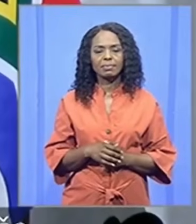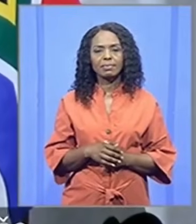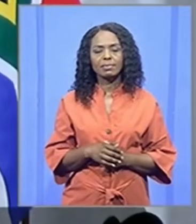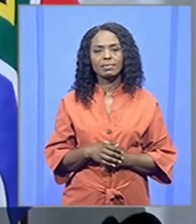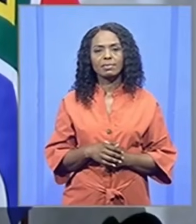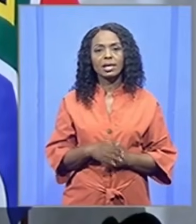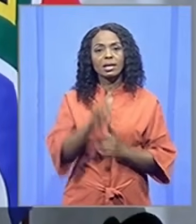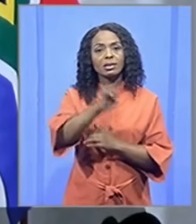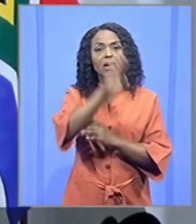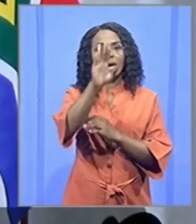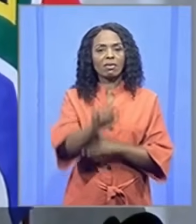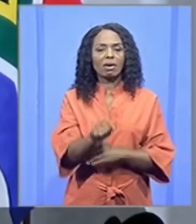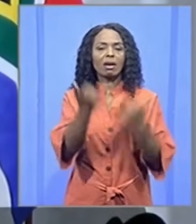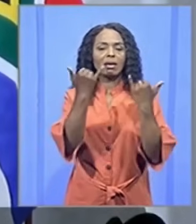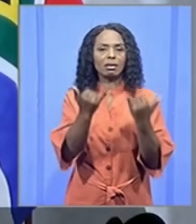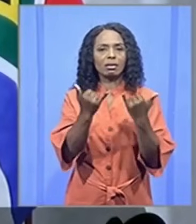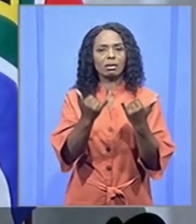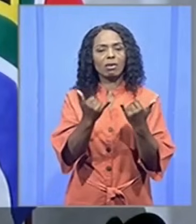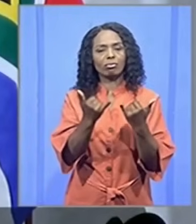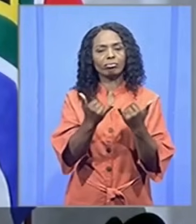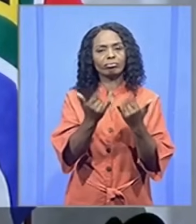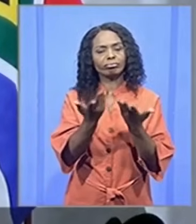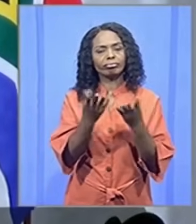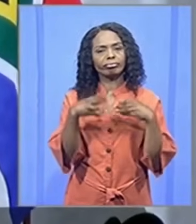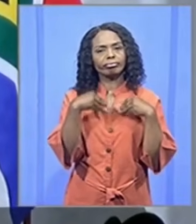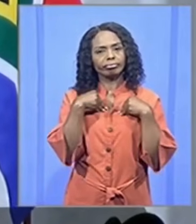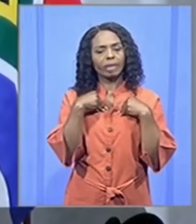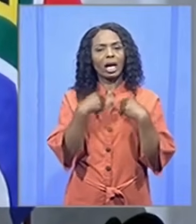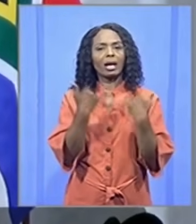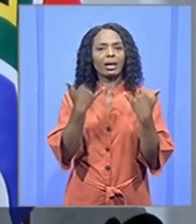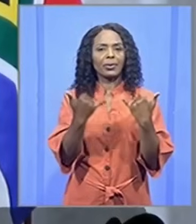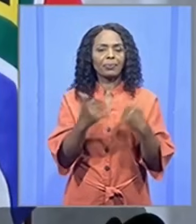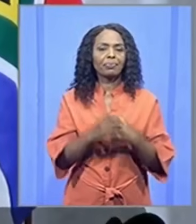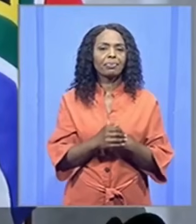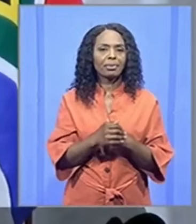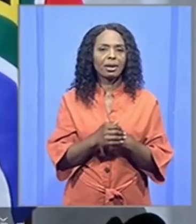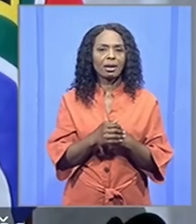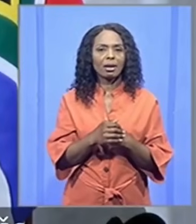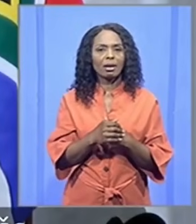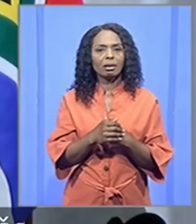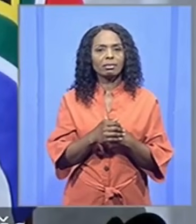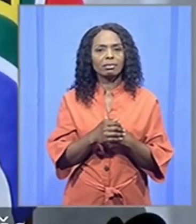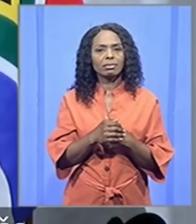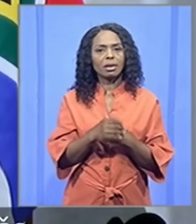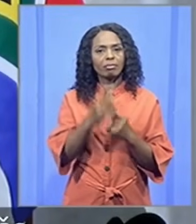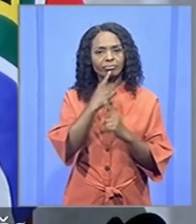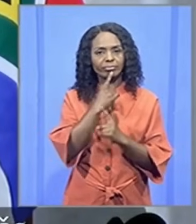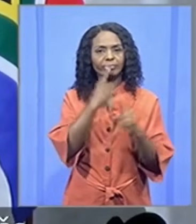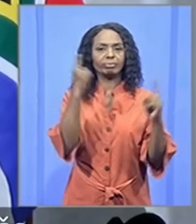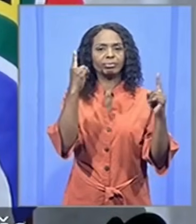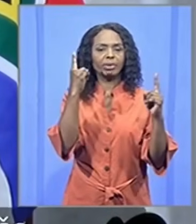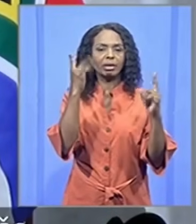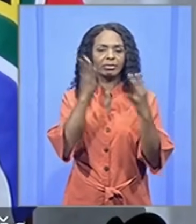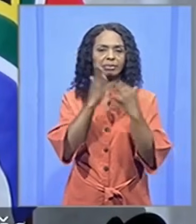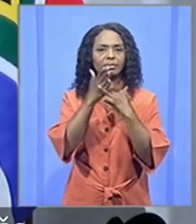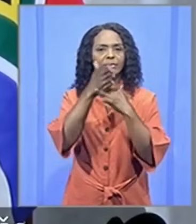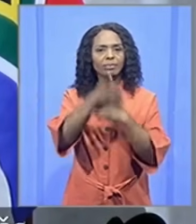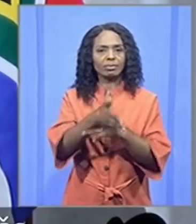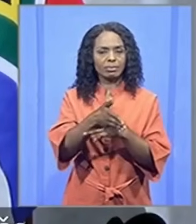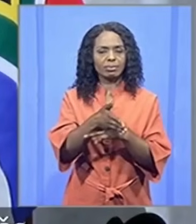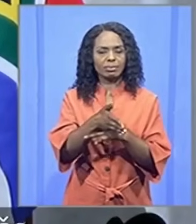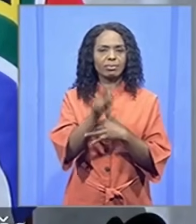As South Africa, we have reiterated that there should be an immediate cessation of hostilities